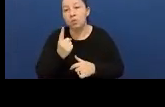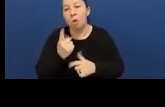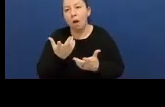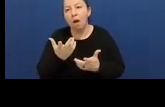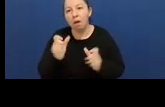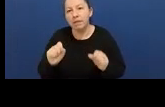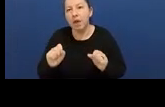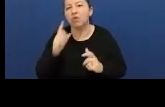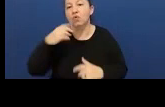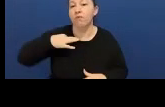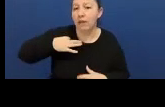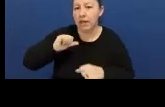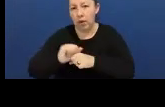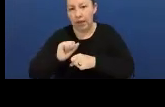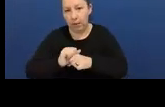labor.